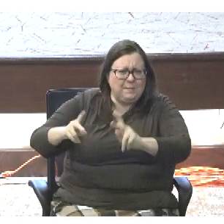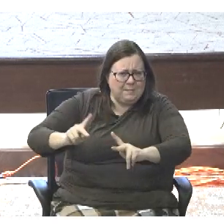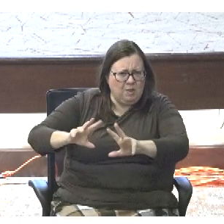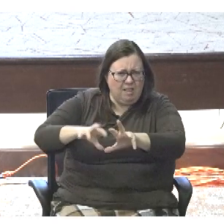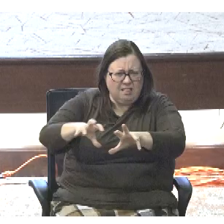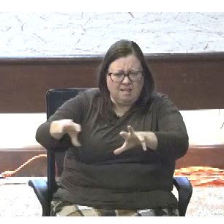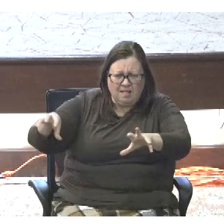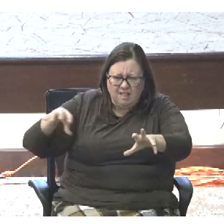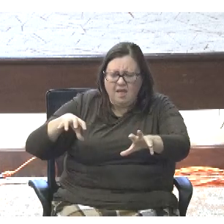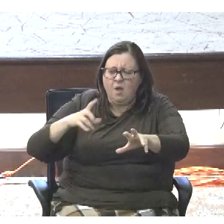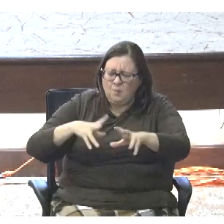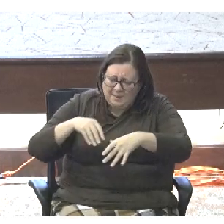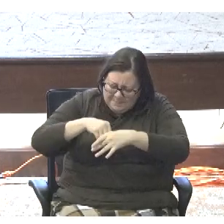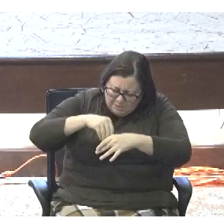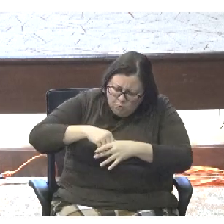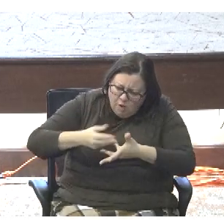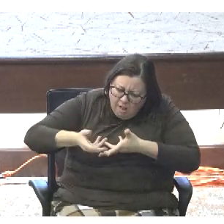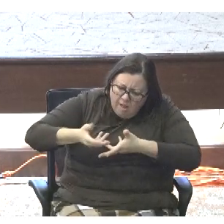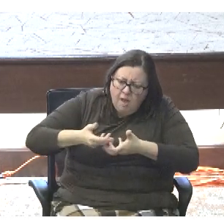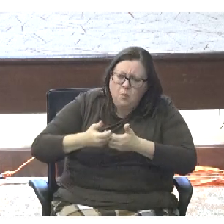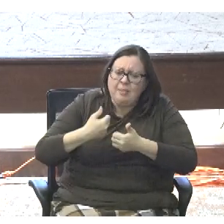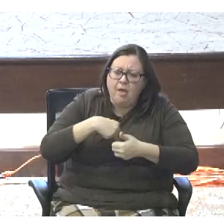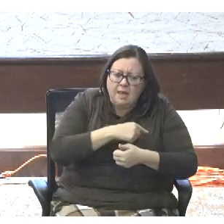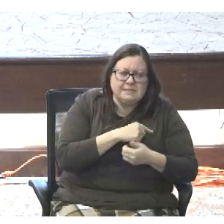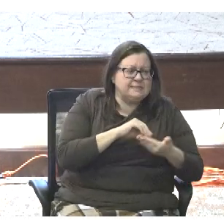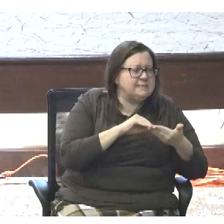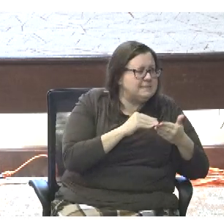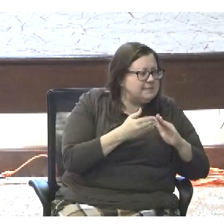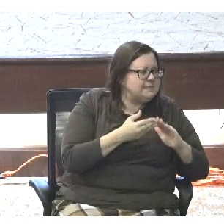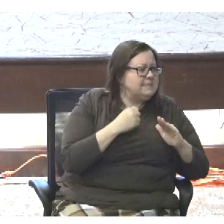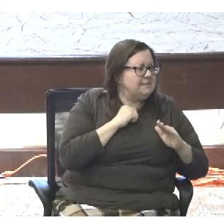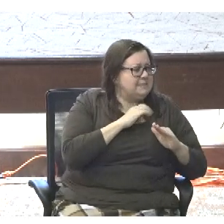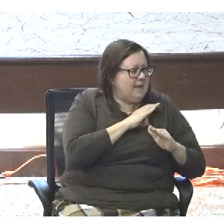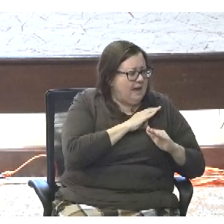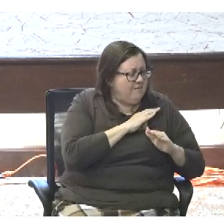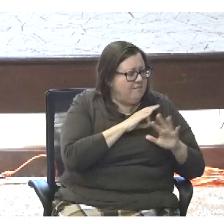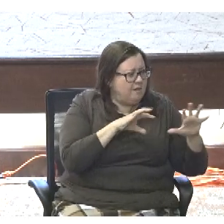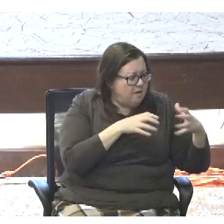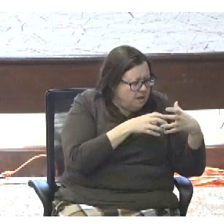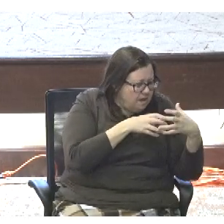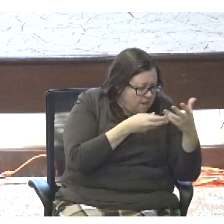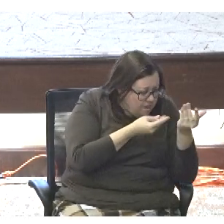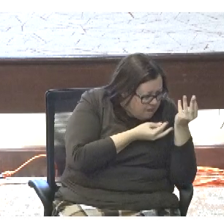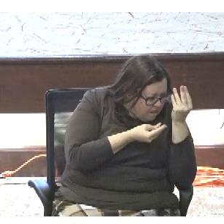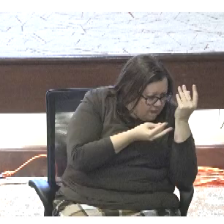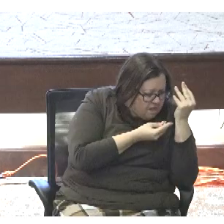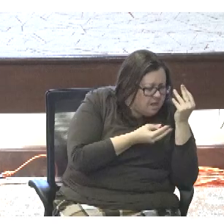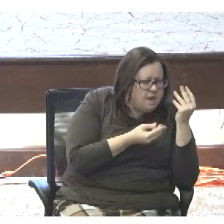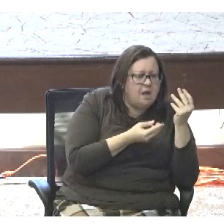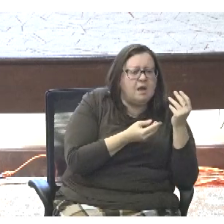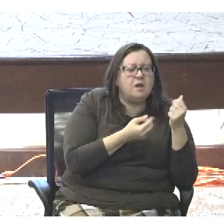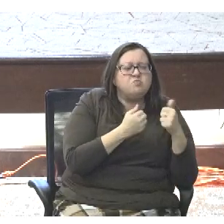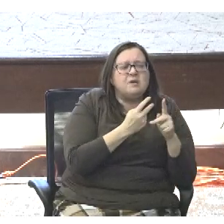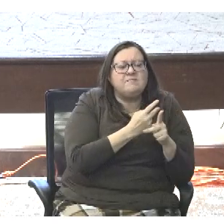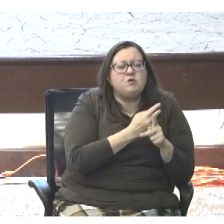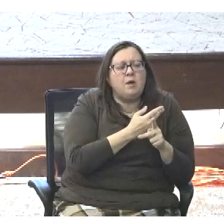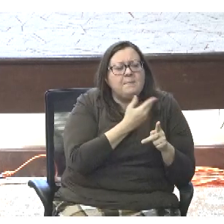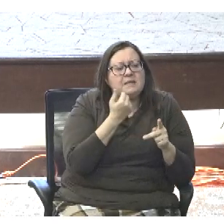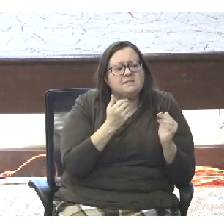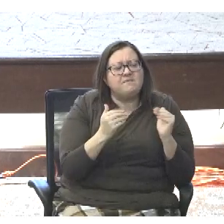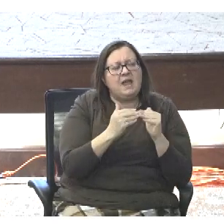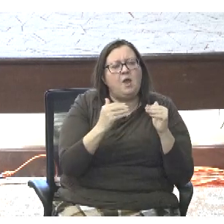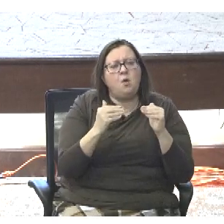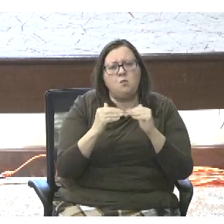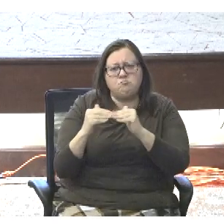met internally, us and city staff, hours upon end, trying to come up with something that we believe is fair